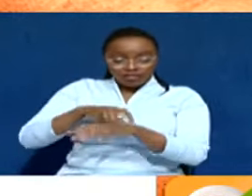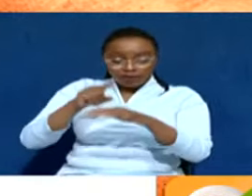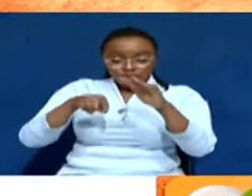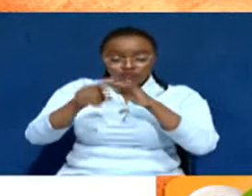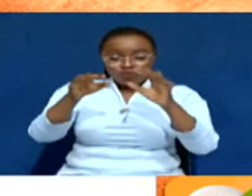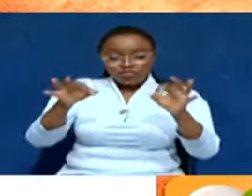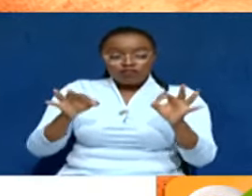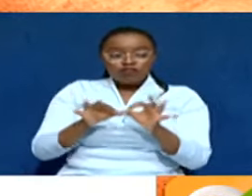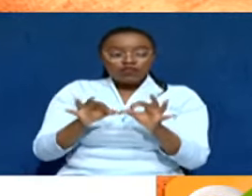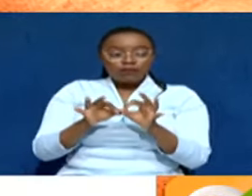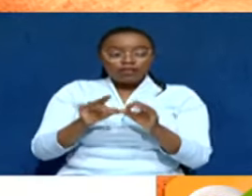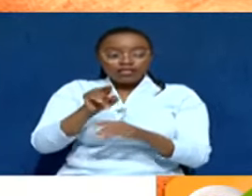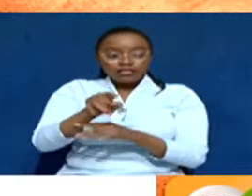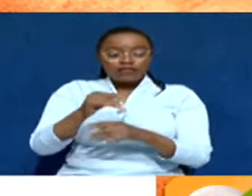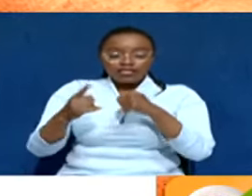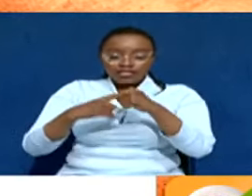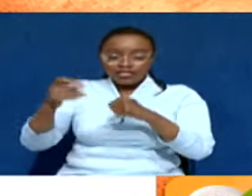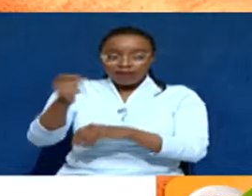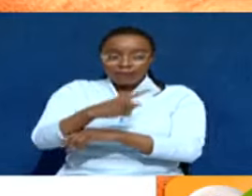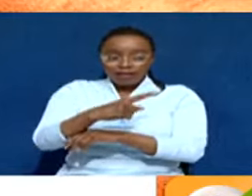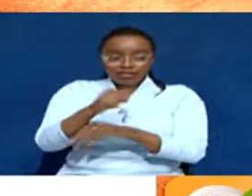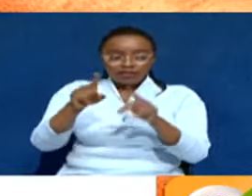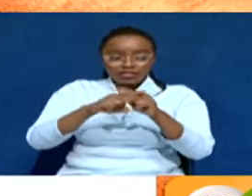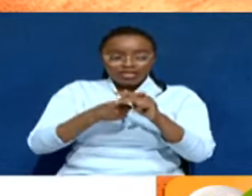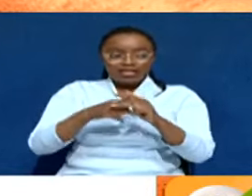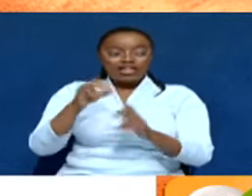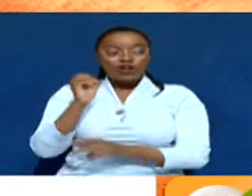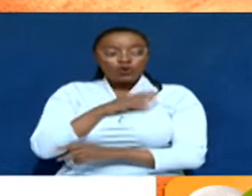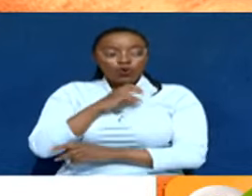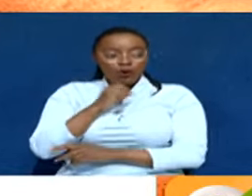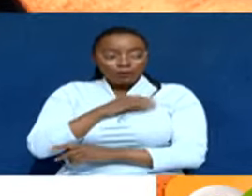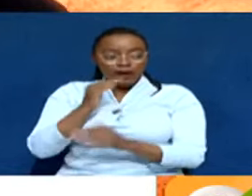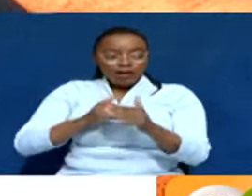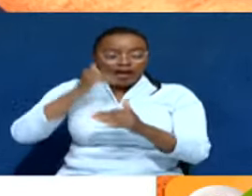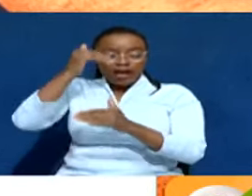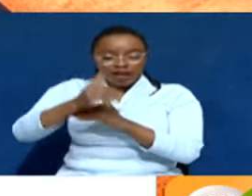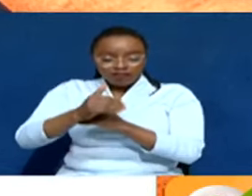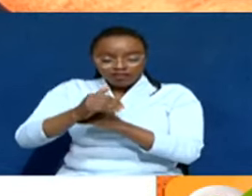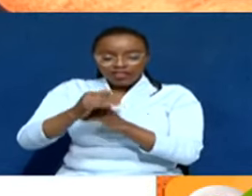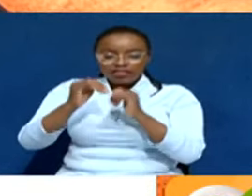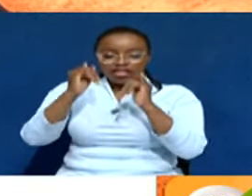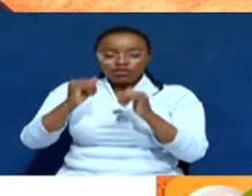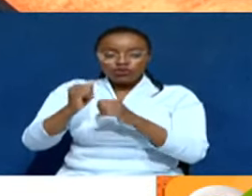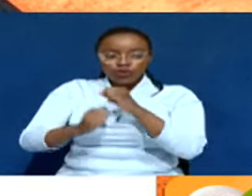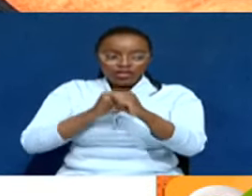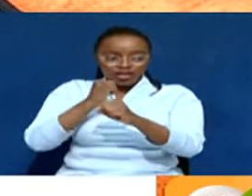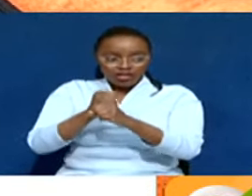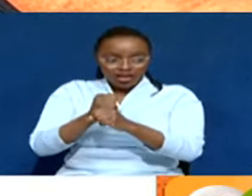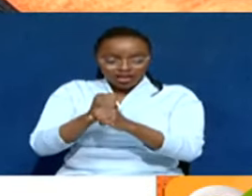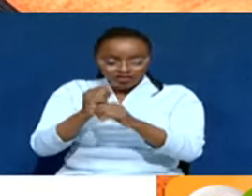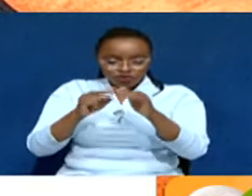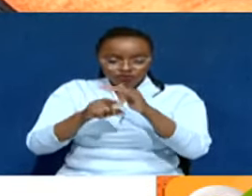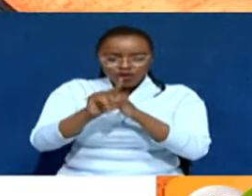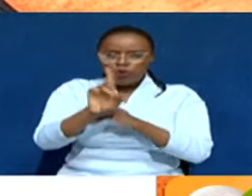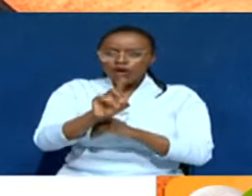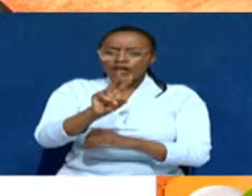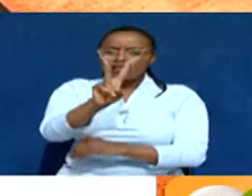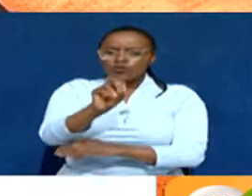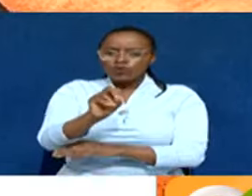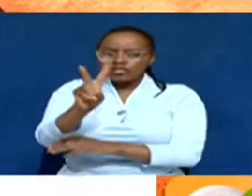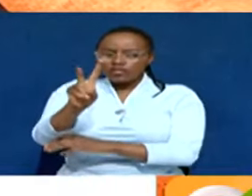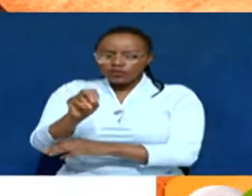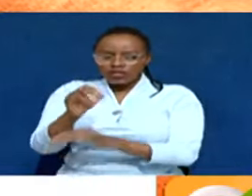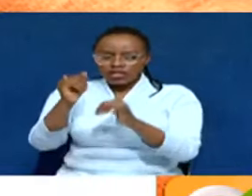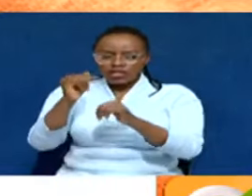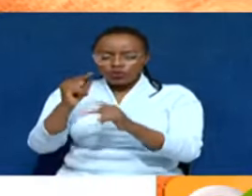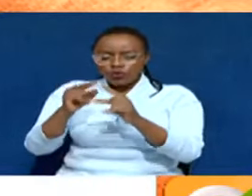nyumba a period of 1 year and 6 months. I started complaining after New Year. Ya kuingia 2020, after